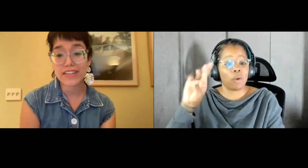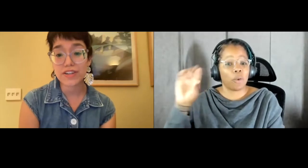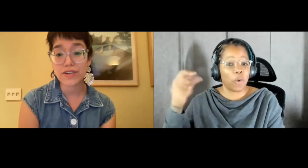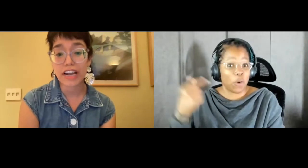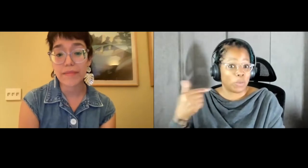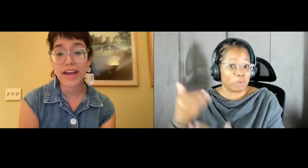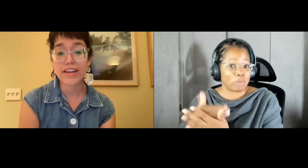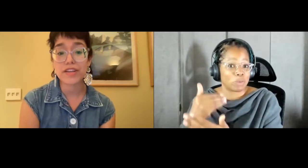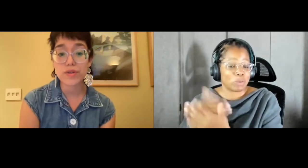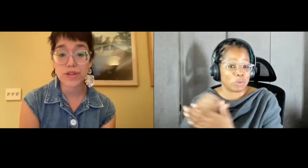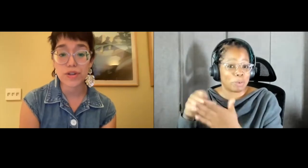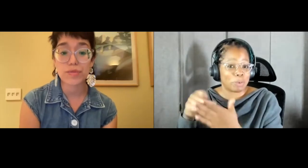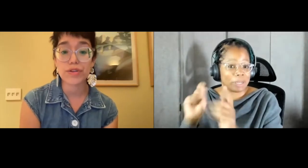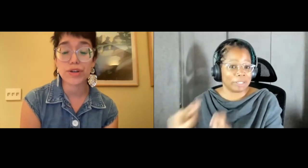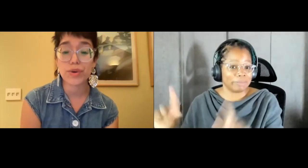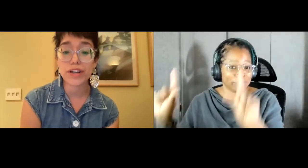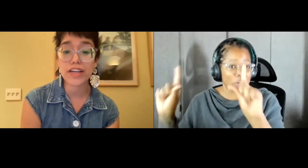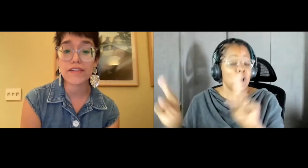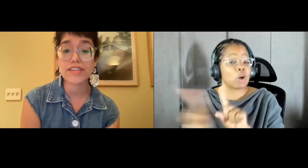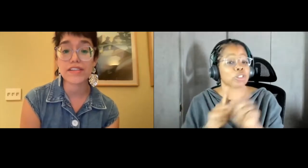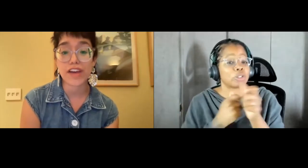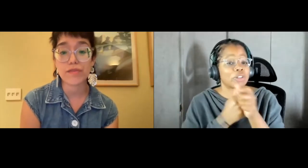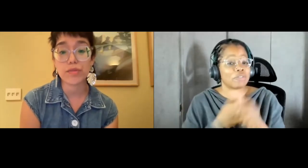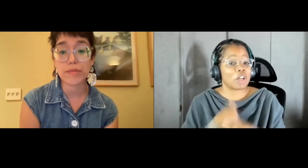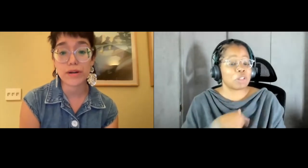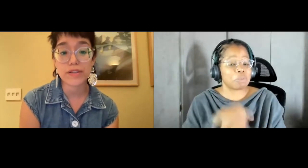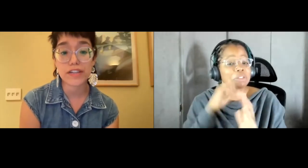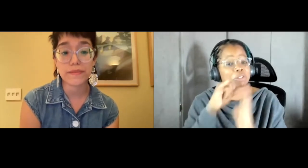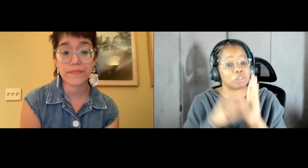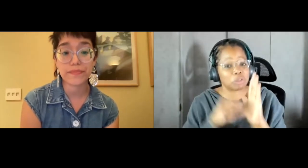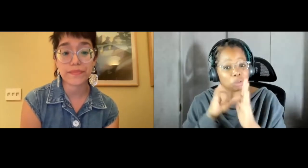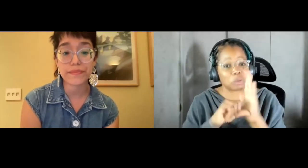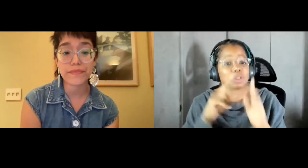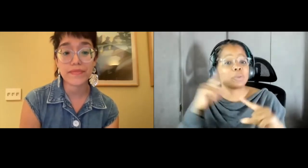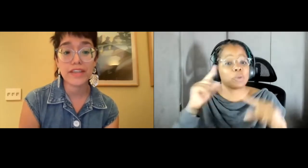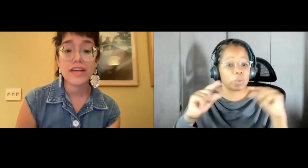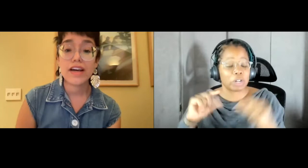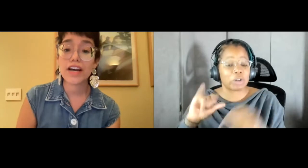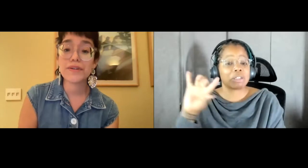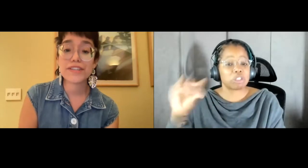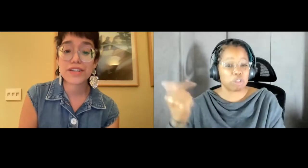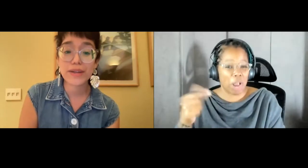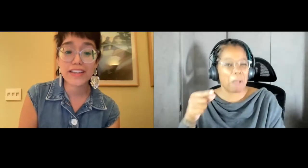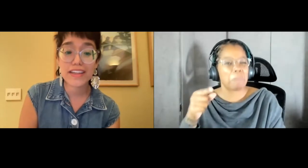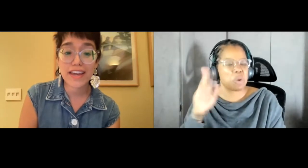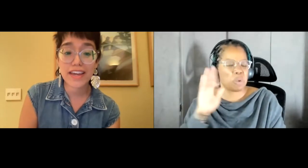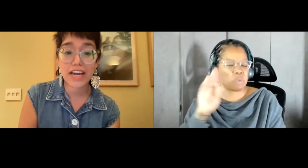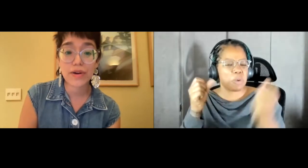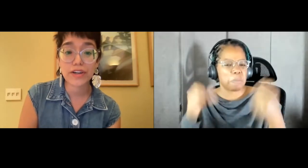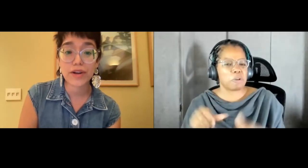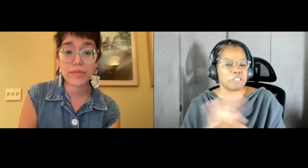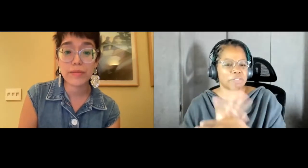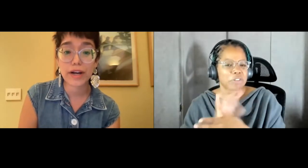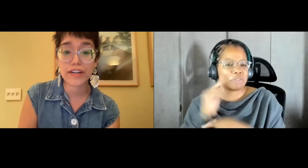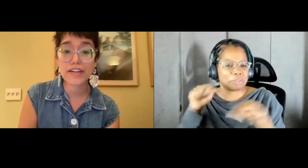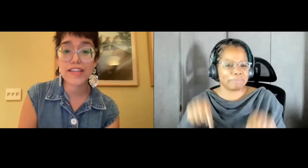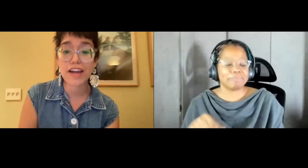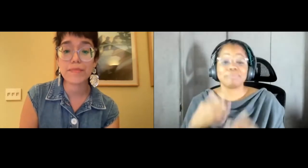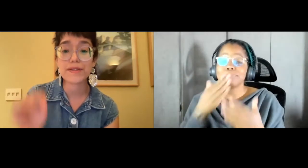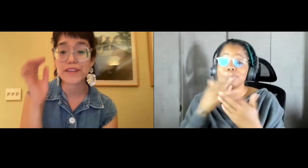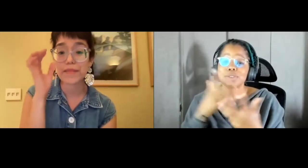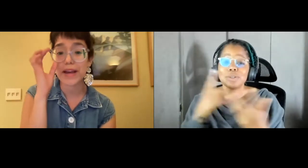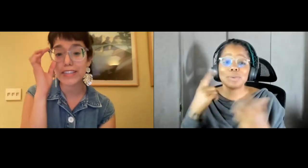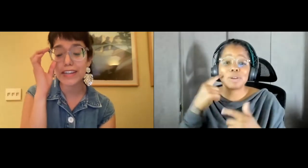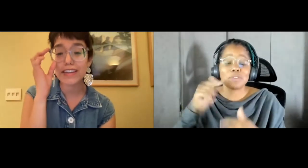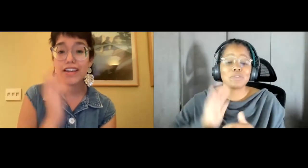Twitter, Instagram, and YouTube, where the recording of this event will be posted. I want to quickly thank our incredible partners